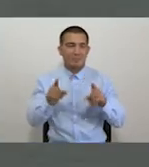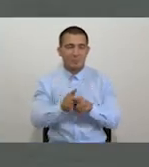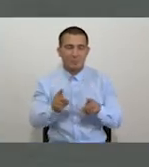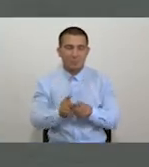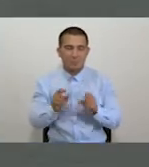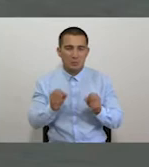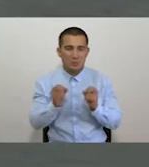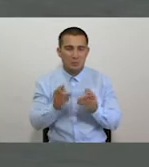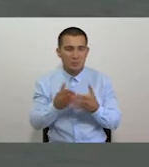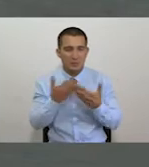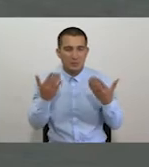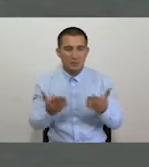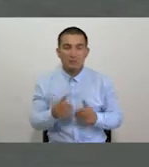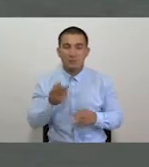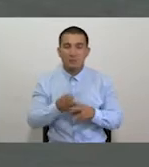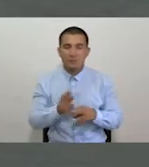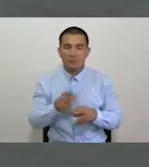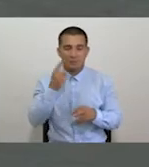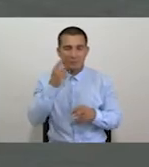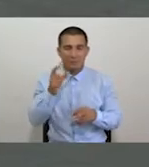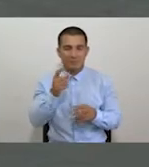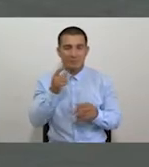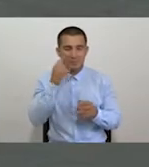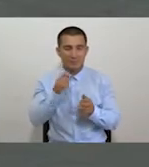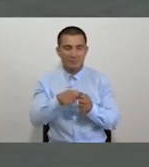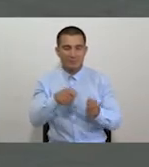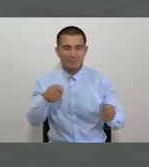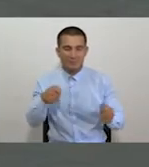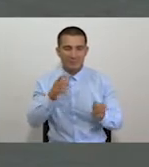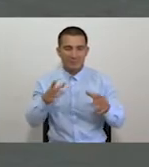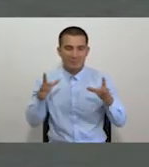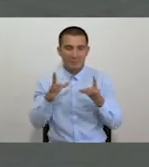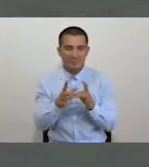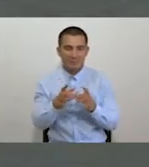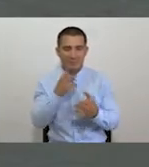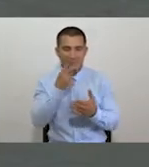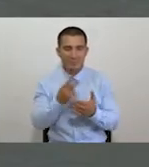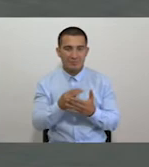Buning ham ipini sekin burmali qilib tortib olamiz.